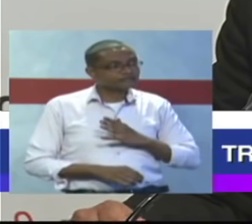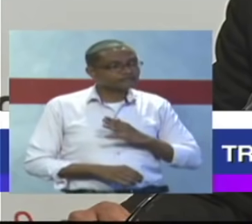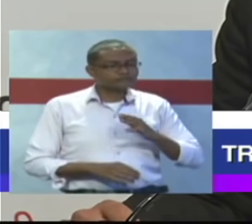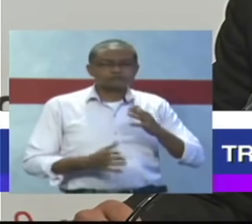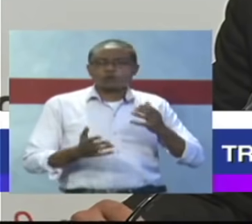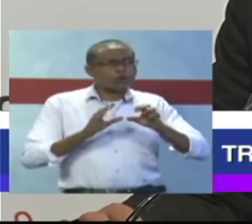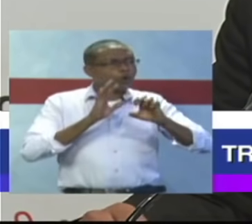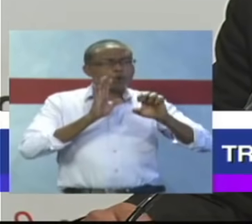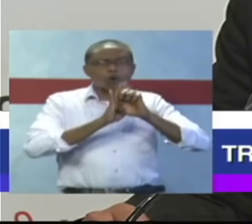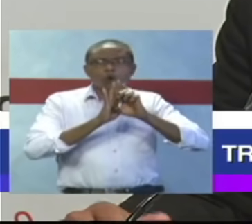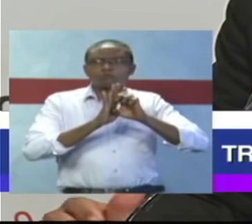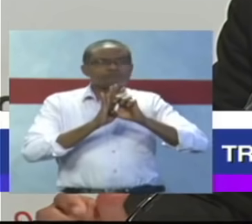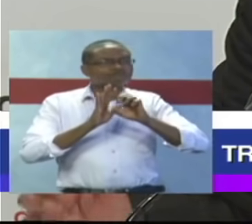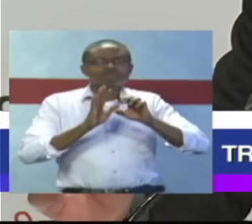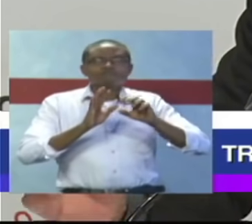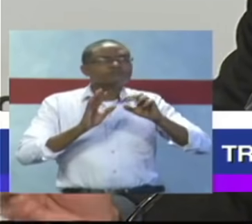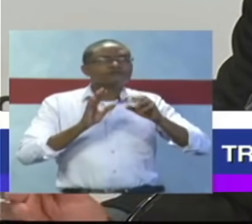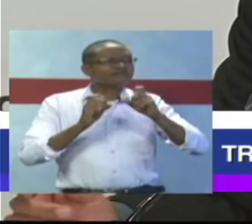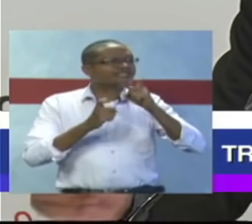15,500. In any